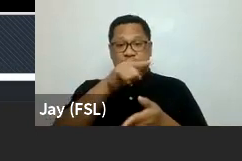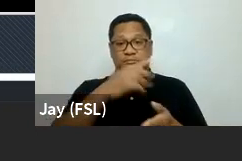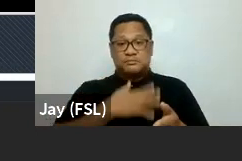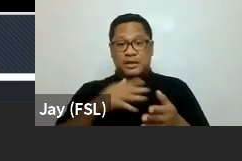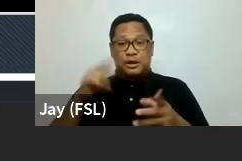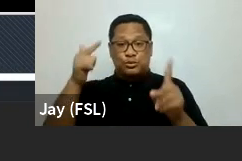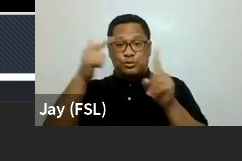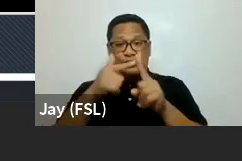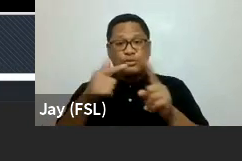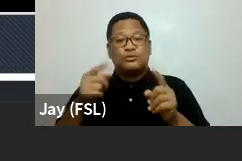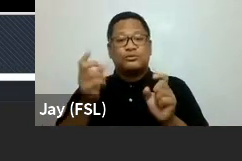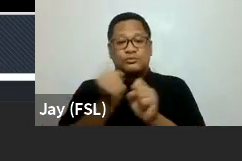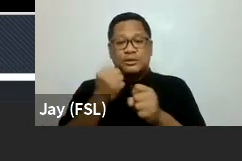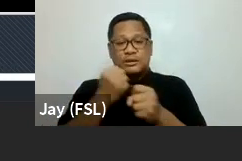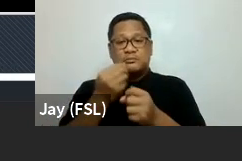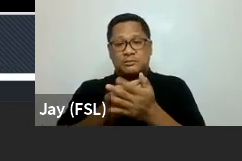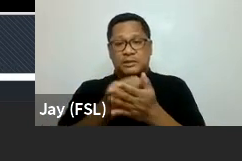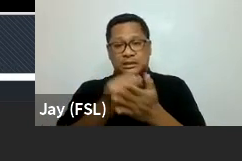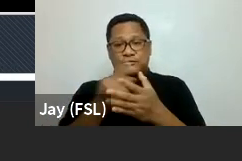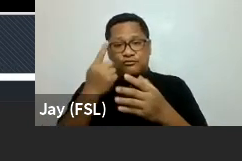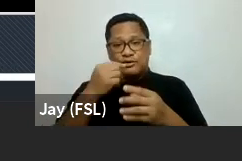and meaning. Okay, for me,